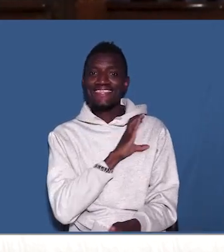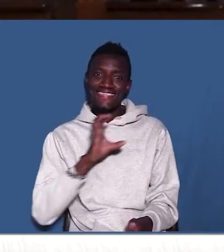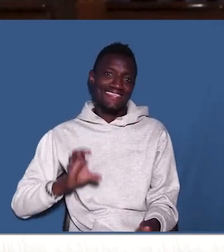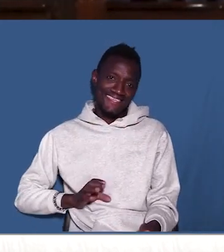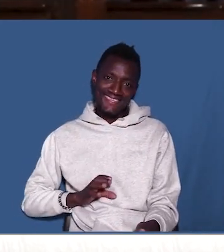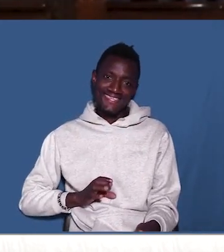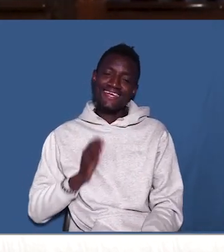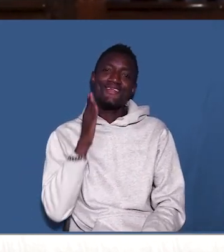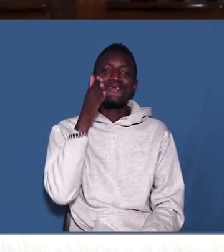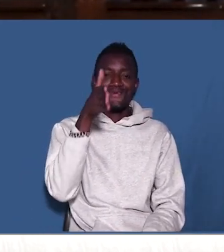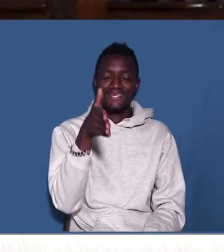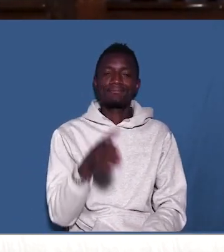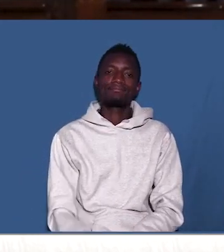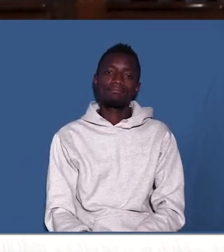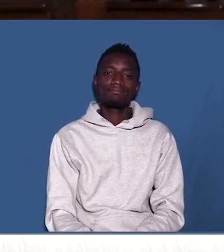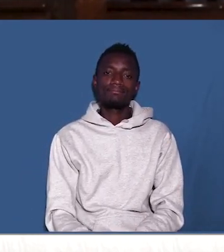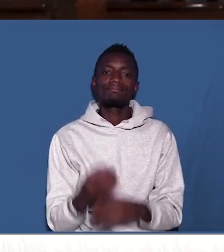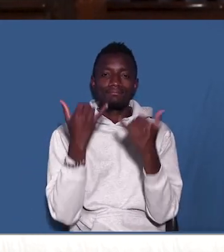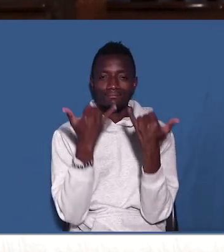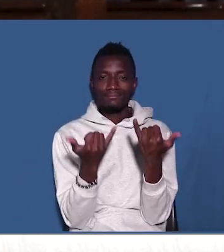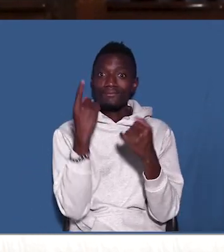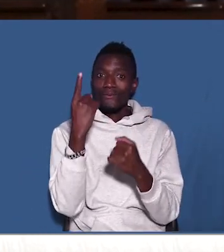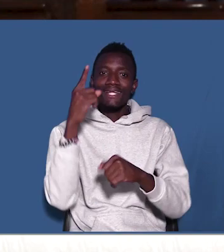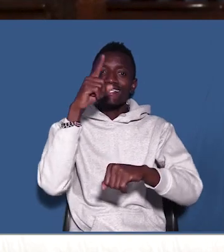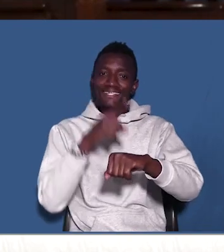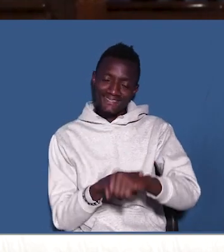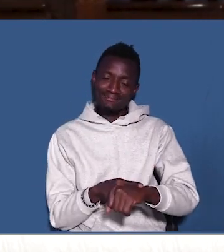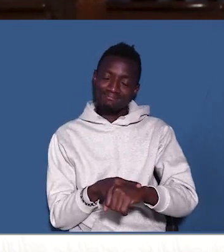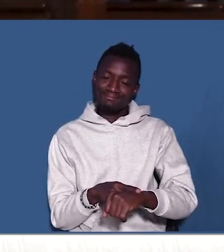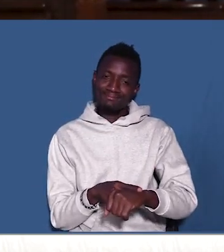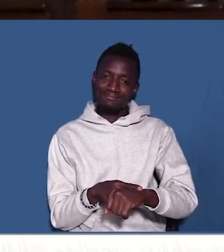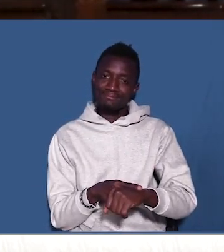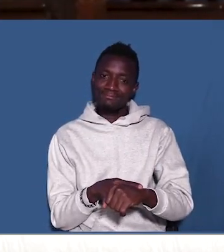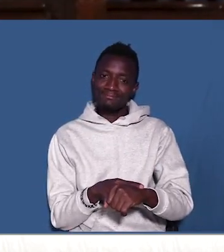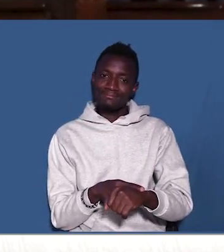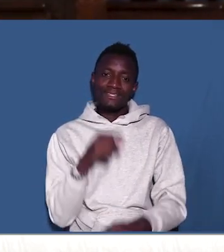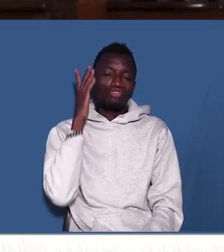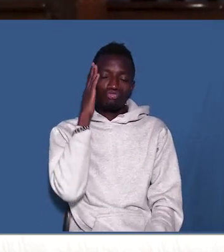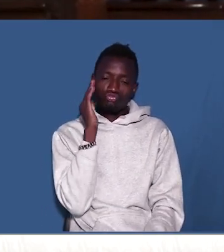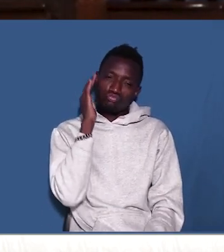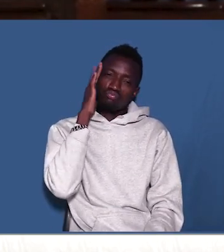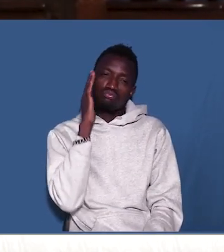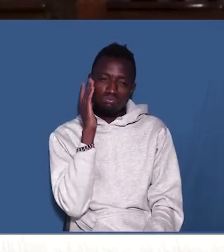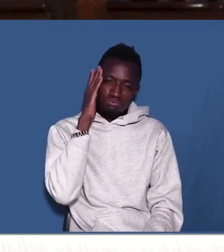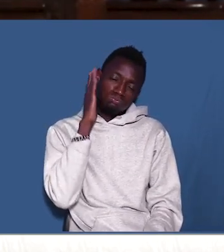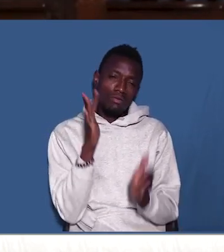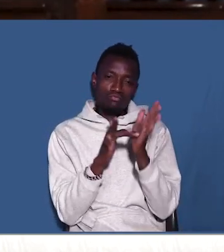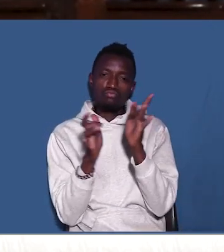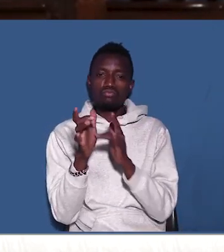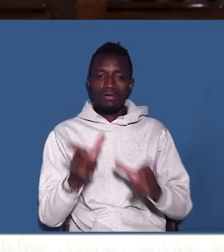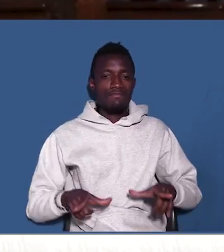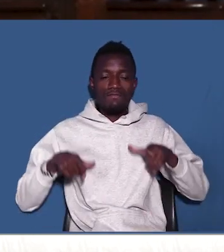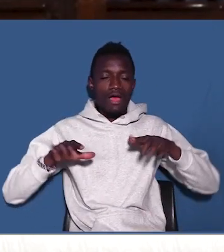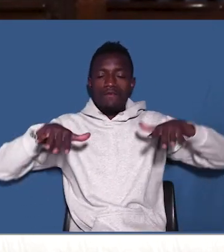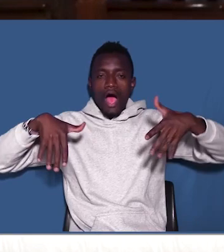a moment and reflect on the life of Jesus and allow the Holy Spirit to change your